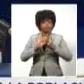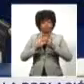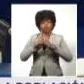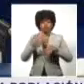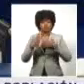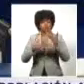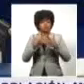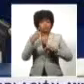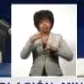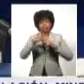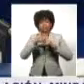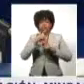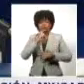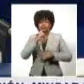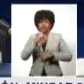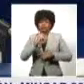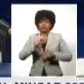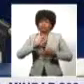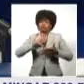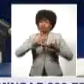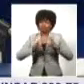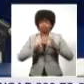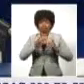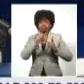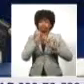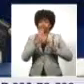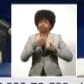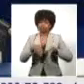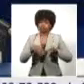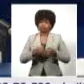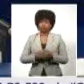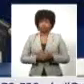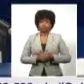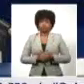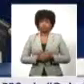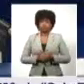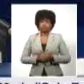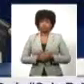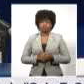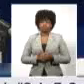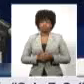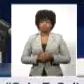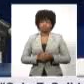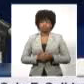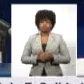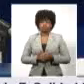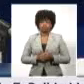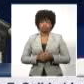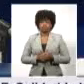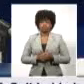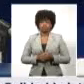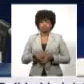and she passed away yesterday after an event of septic shock and other complications.